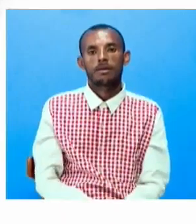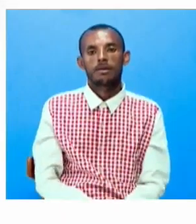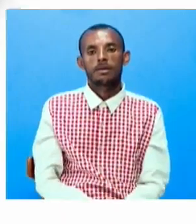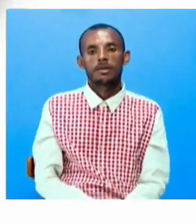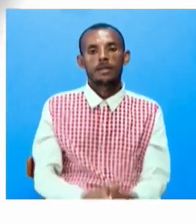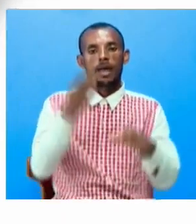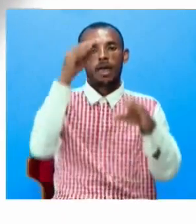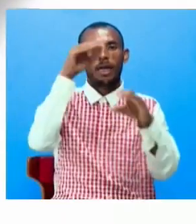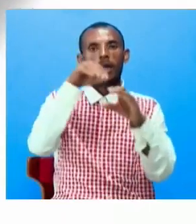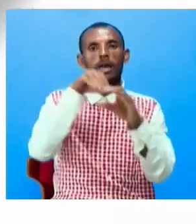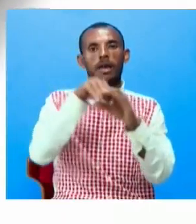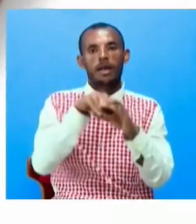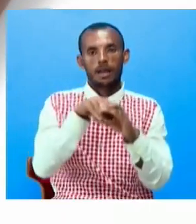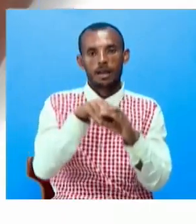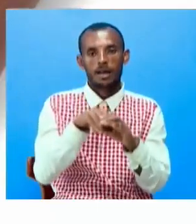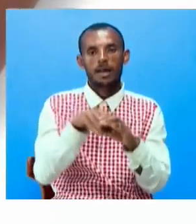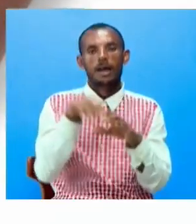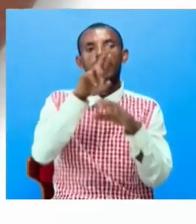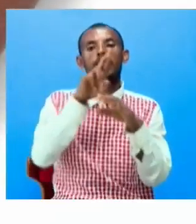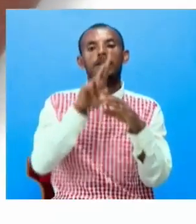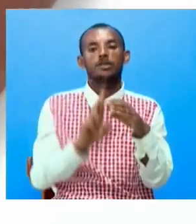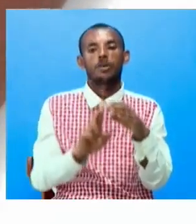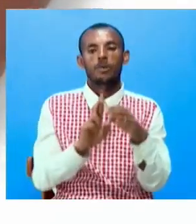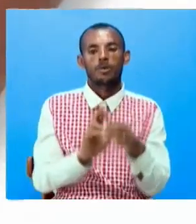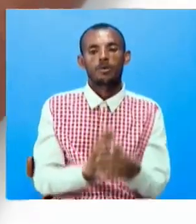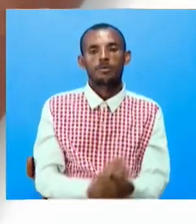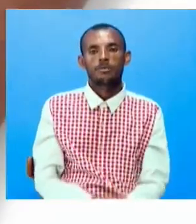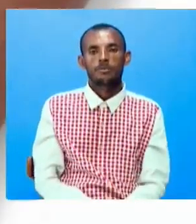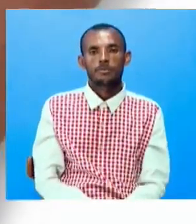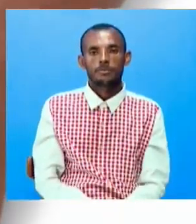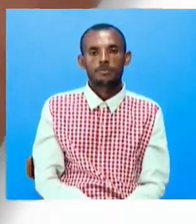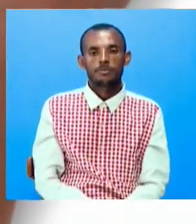in a certain ratio.